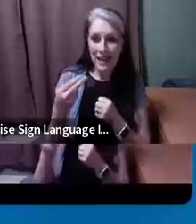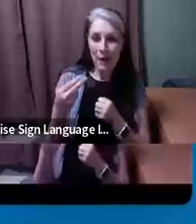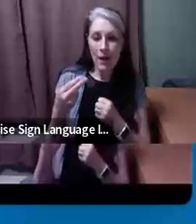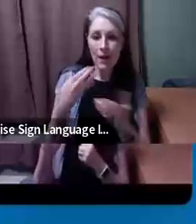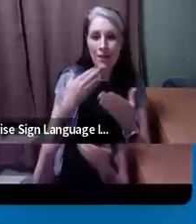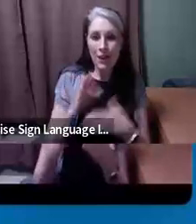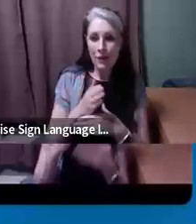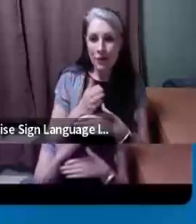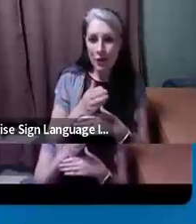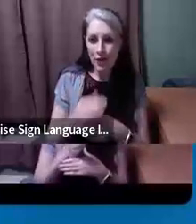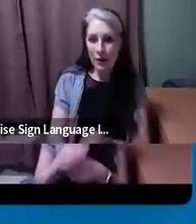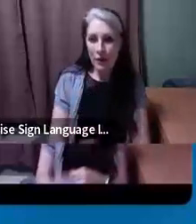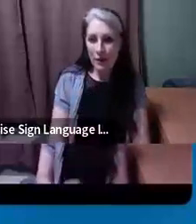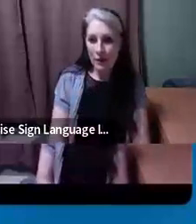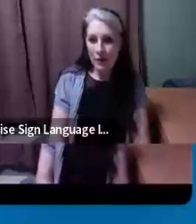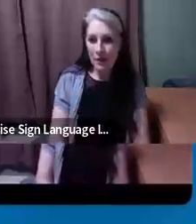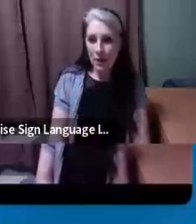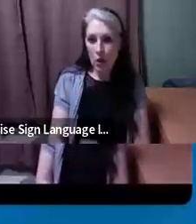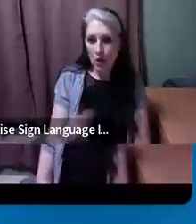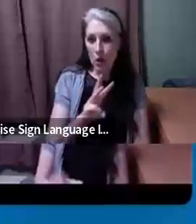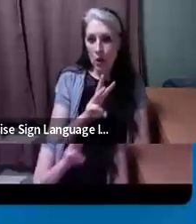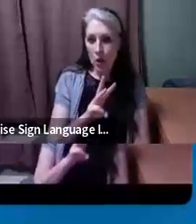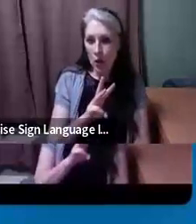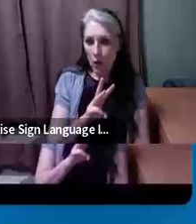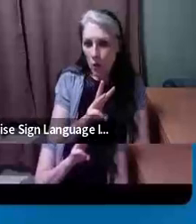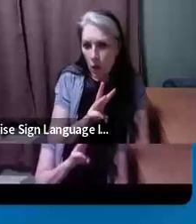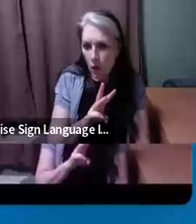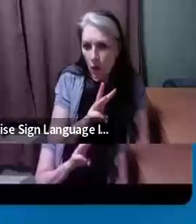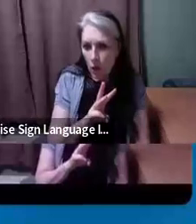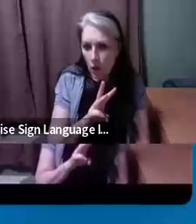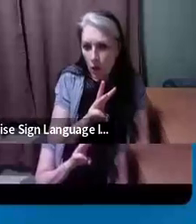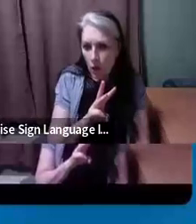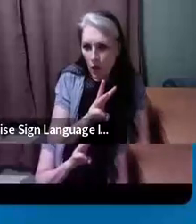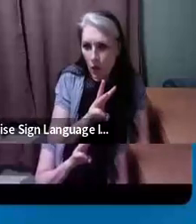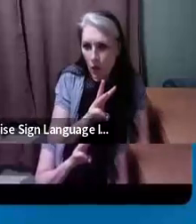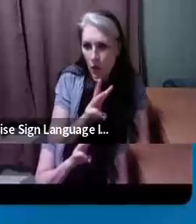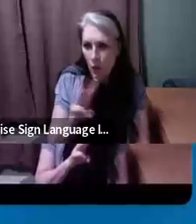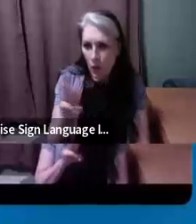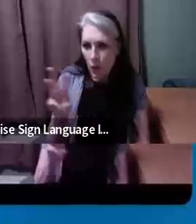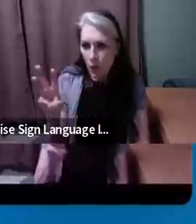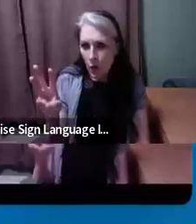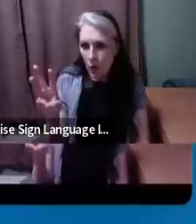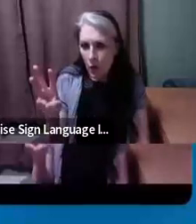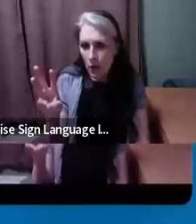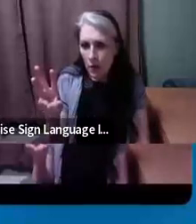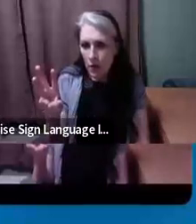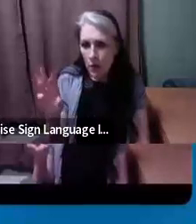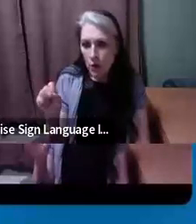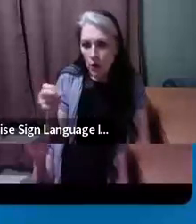sharing. Western Shoshone, Serrano. Yeah,